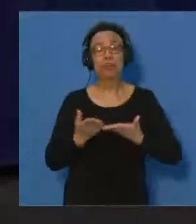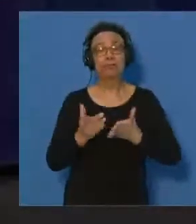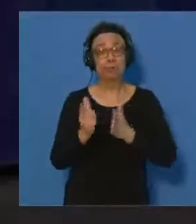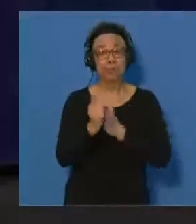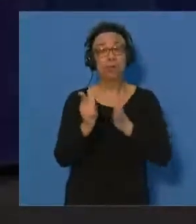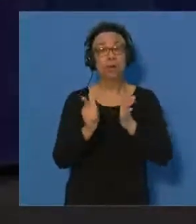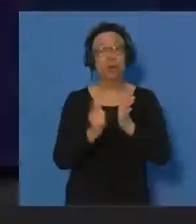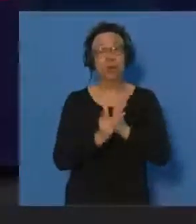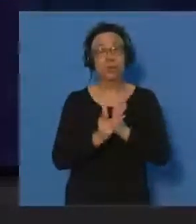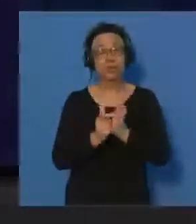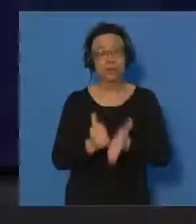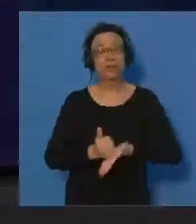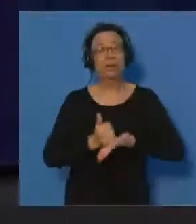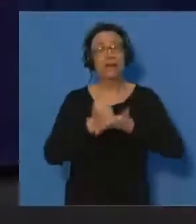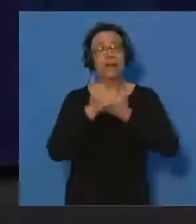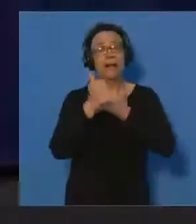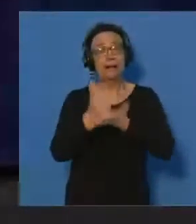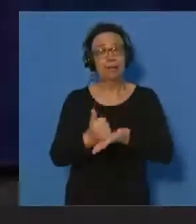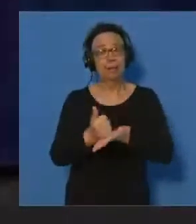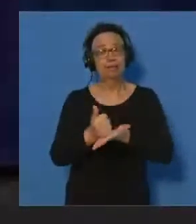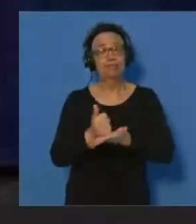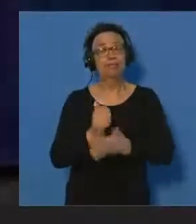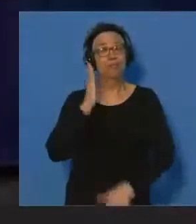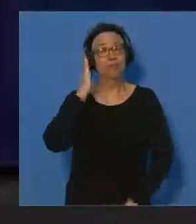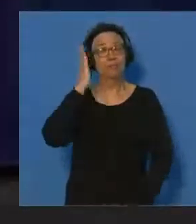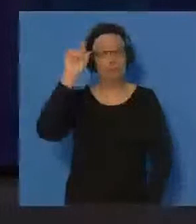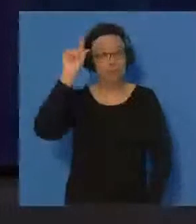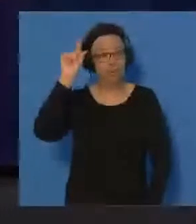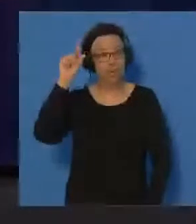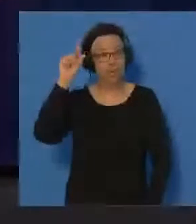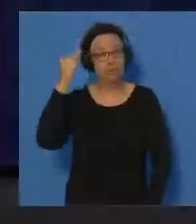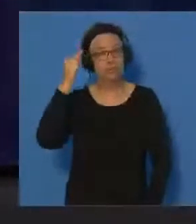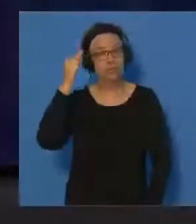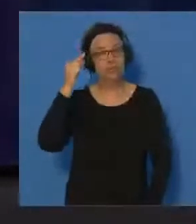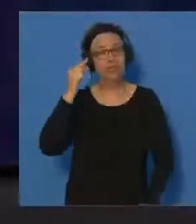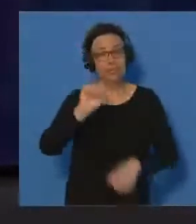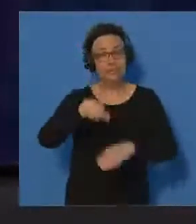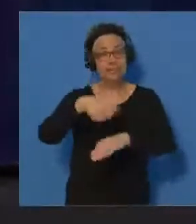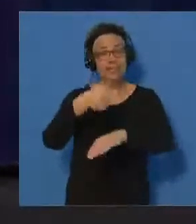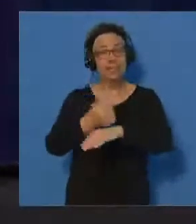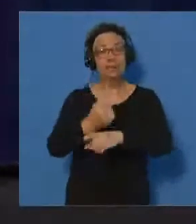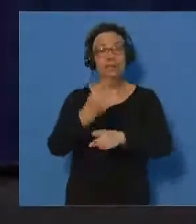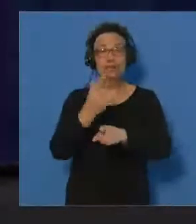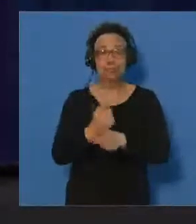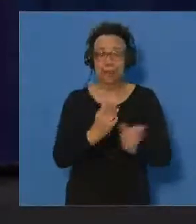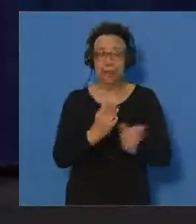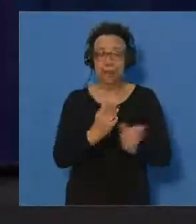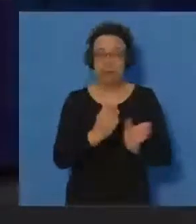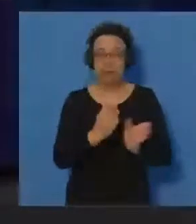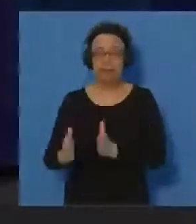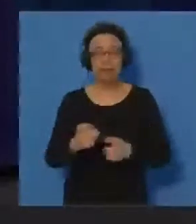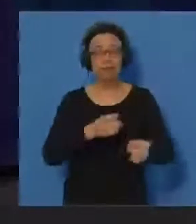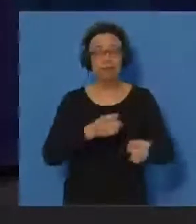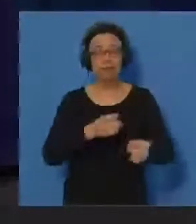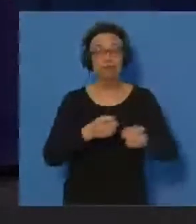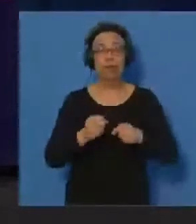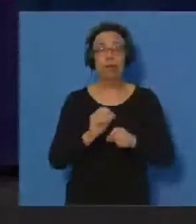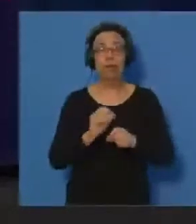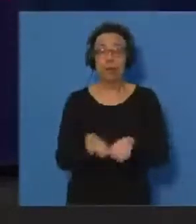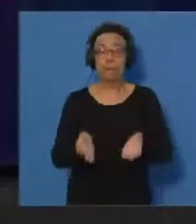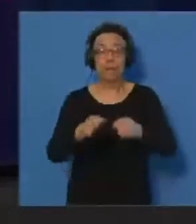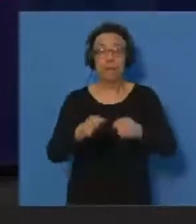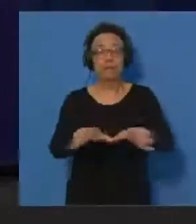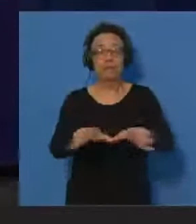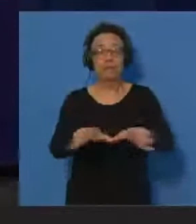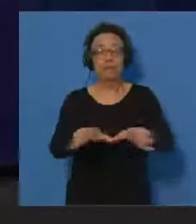legislation to allow this and any future government to implement appropriate measures to manage a pandemic without the need to